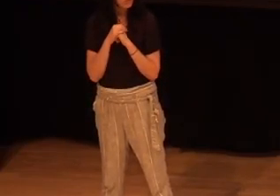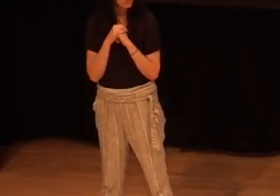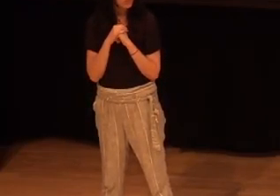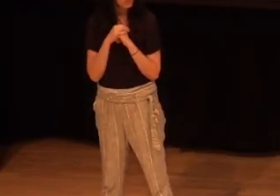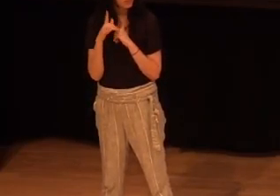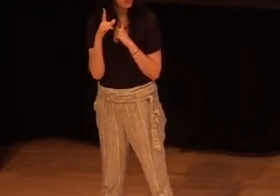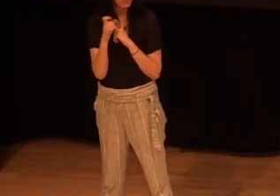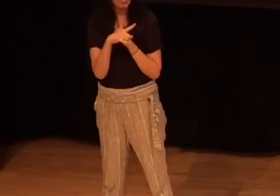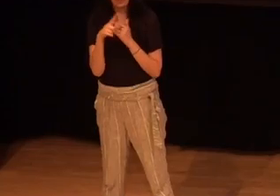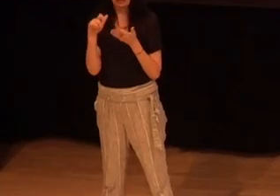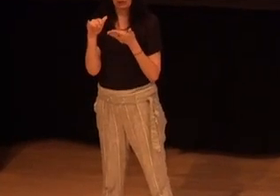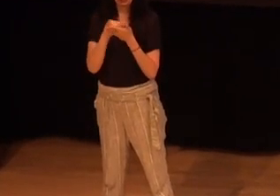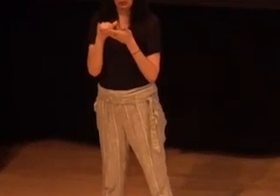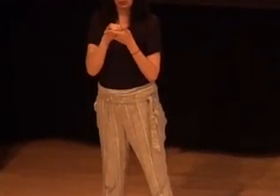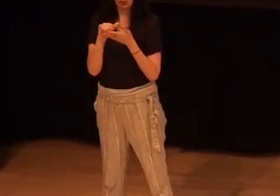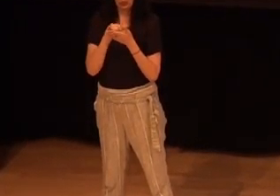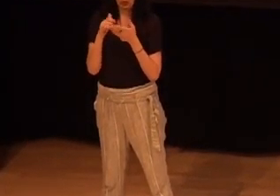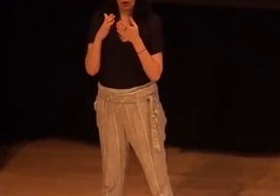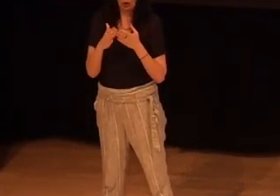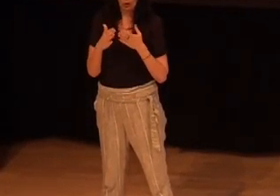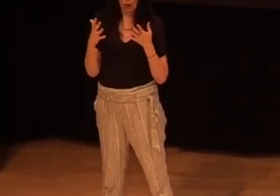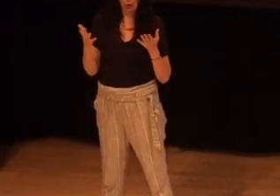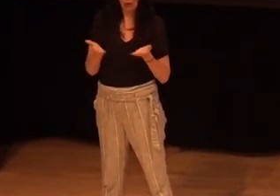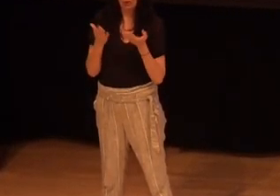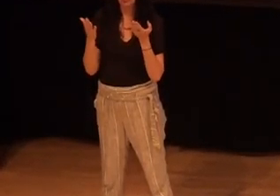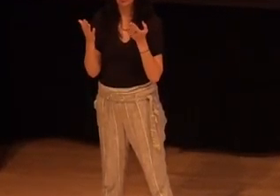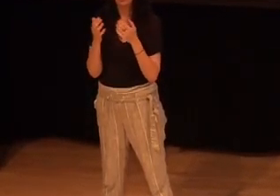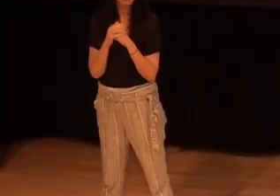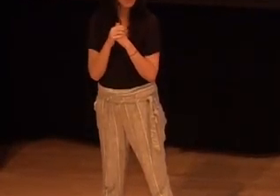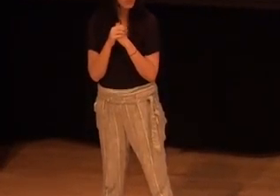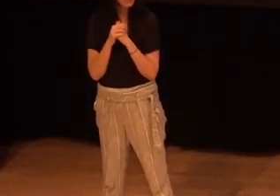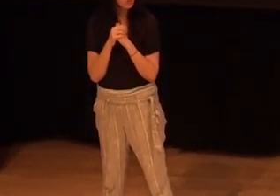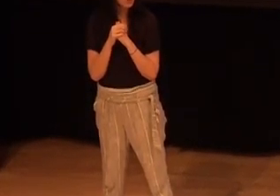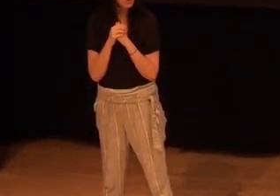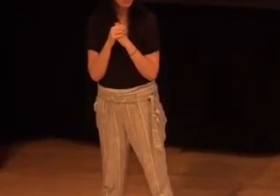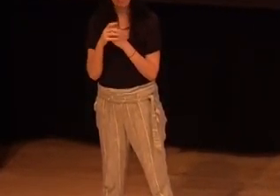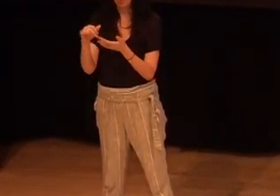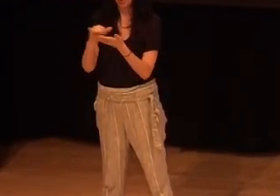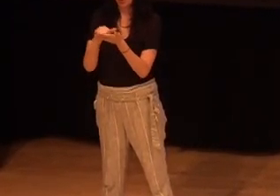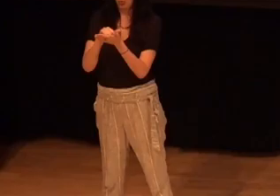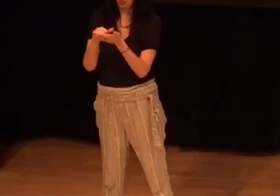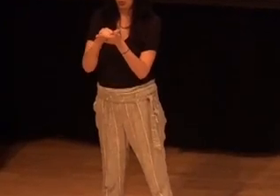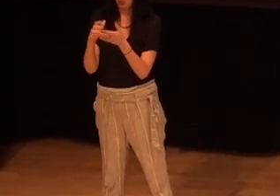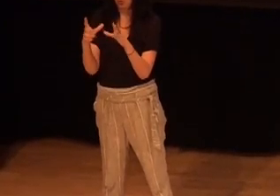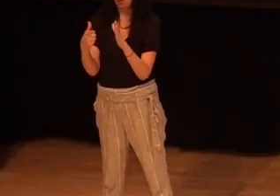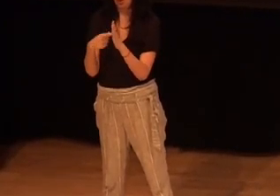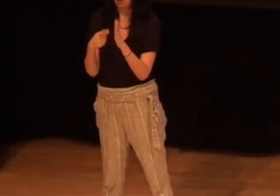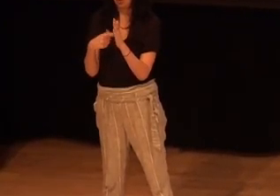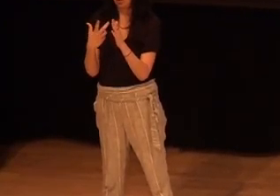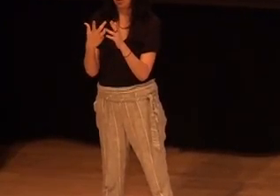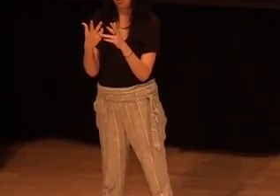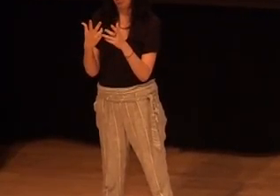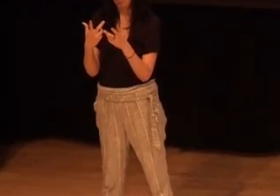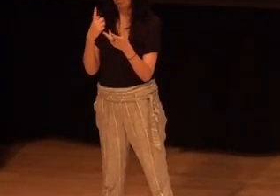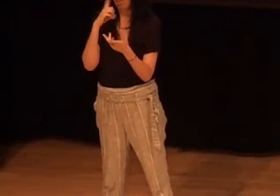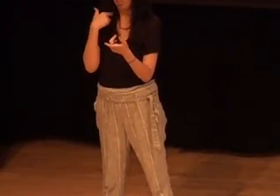New Yorker panelists that I'm sharing the stage with, New York is sometimes referred to as a